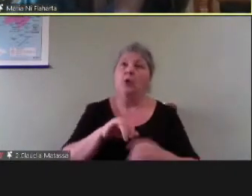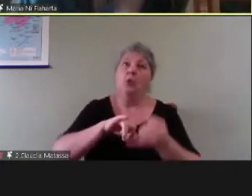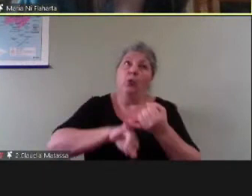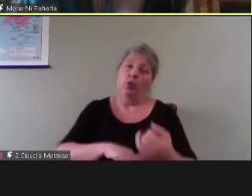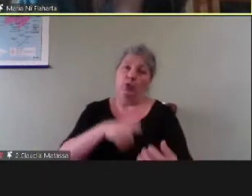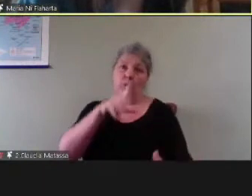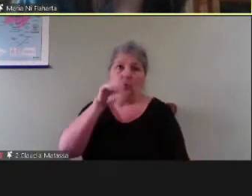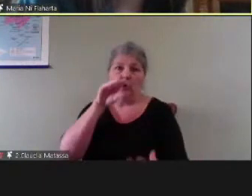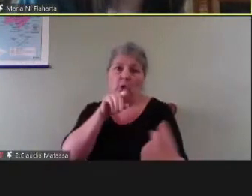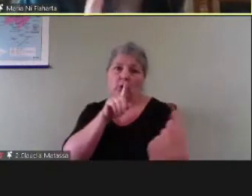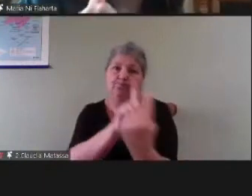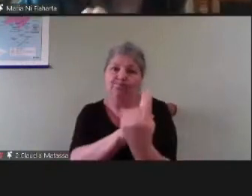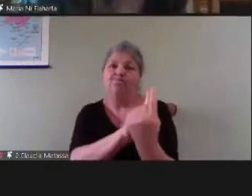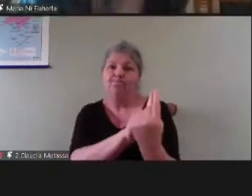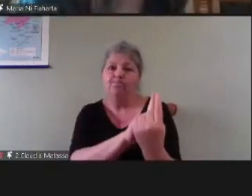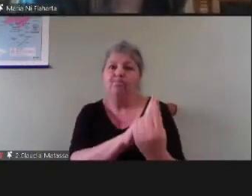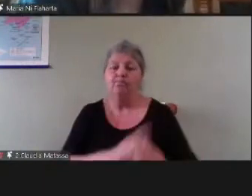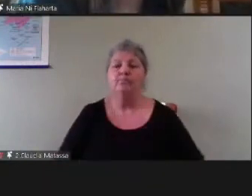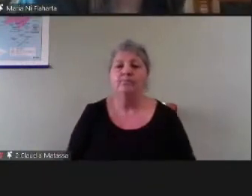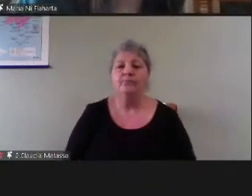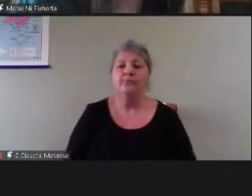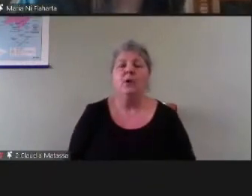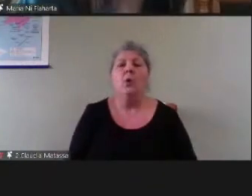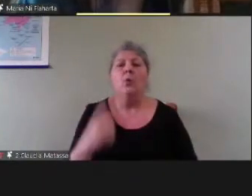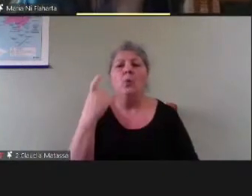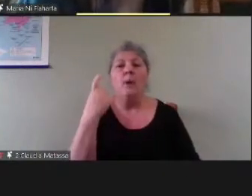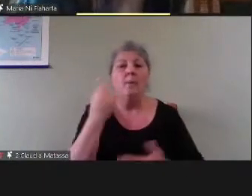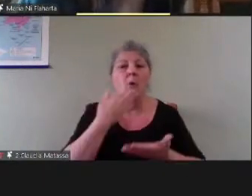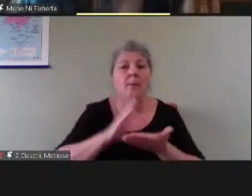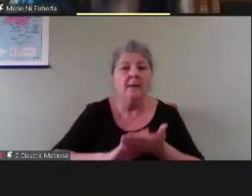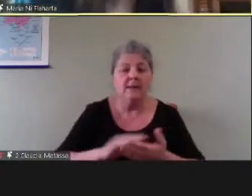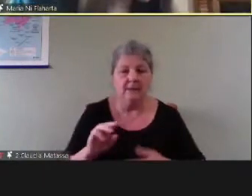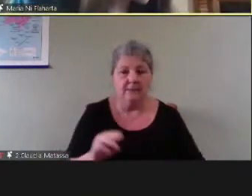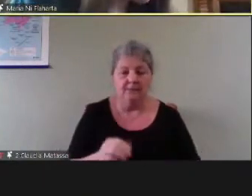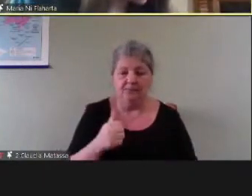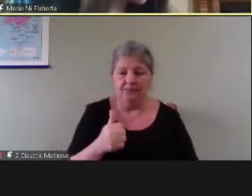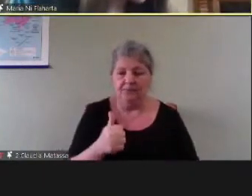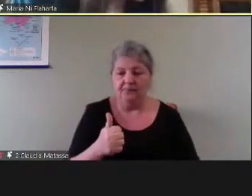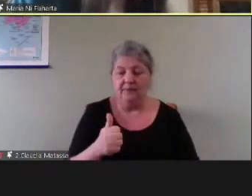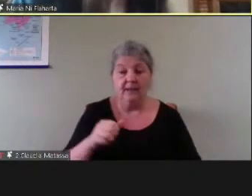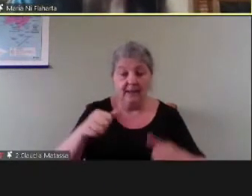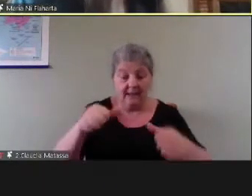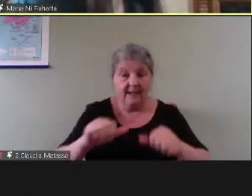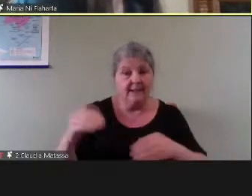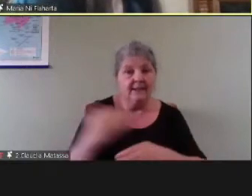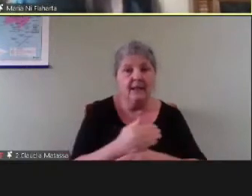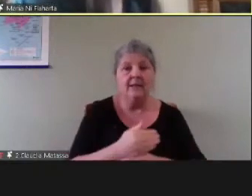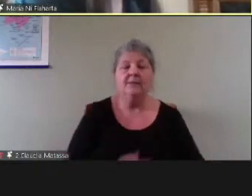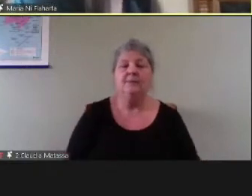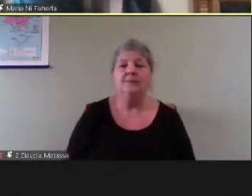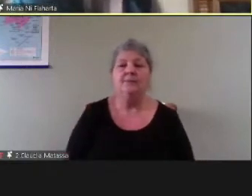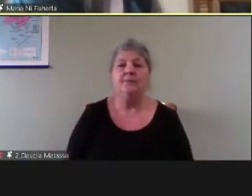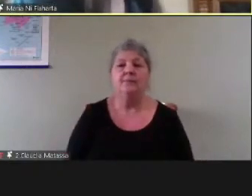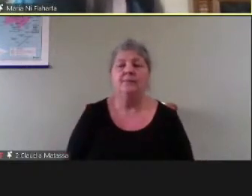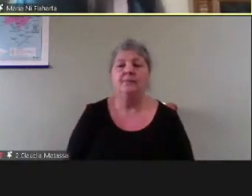with. Sorry, Maria, I'd say another minute, please. Okay, next slide, please.